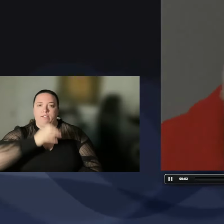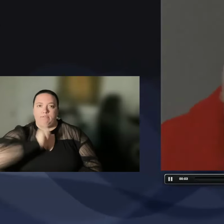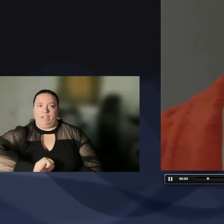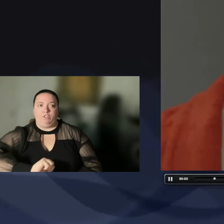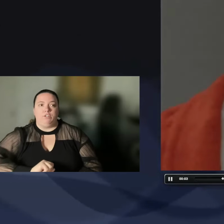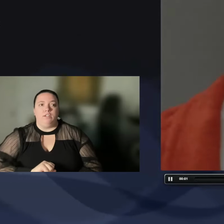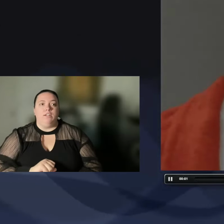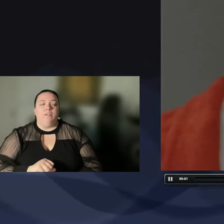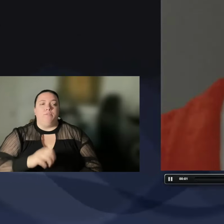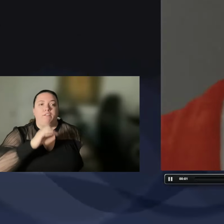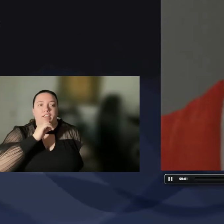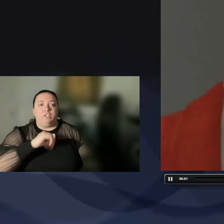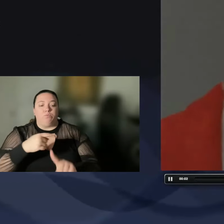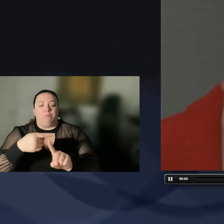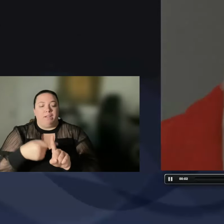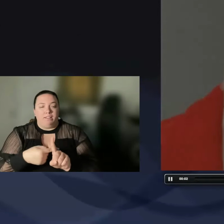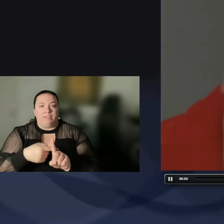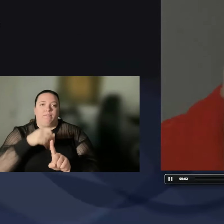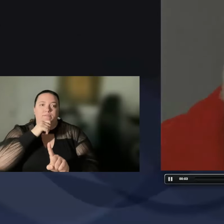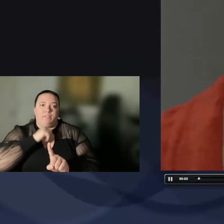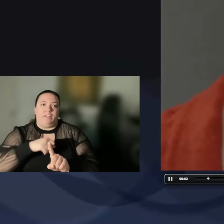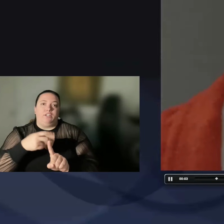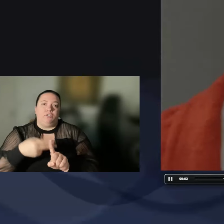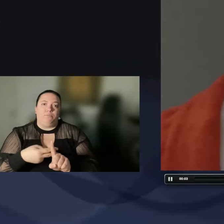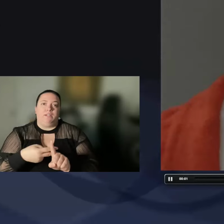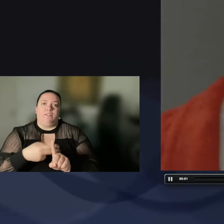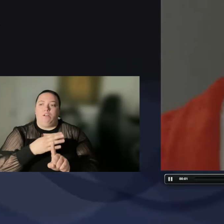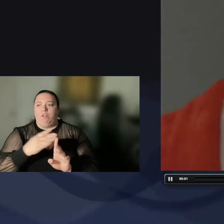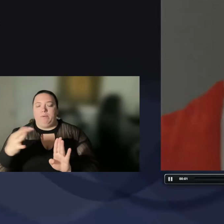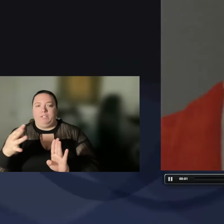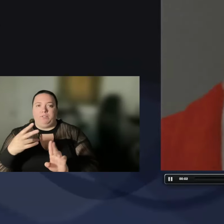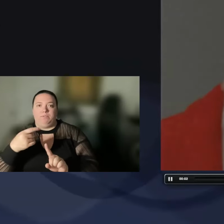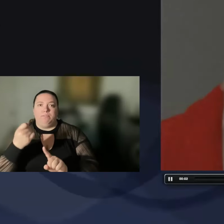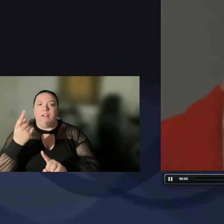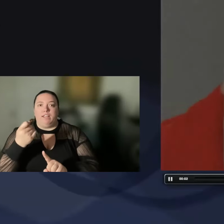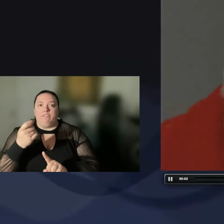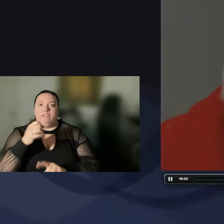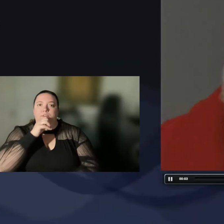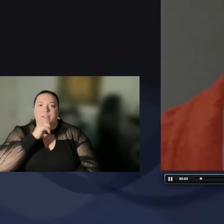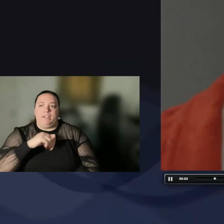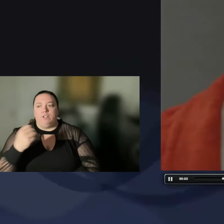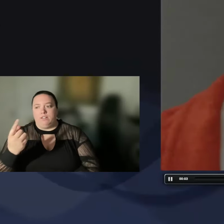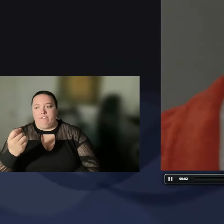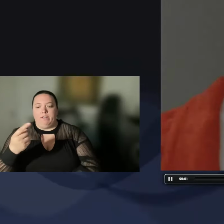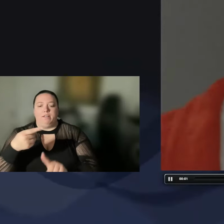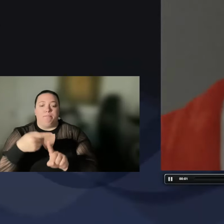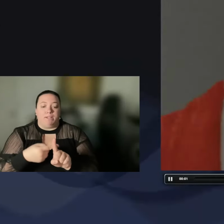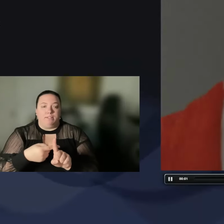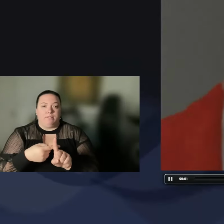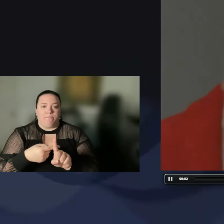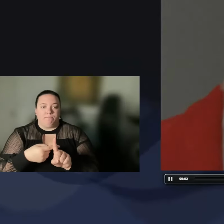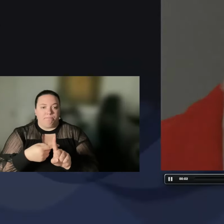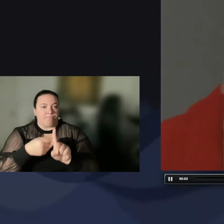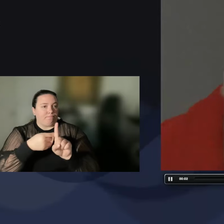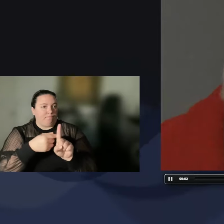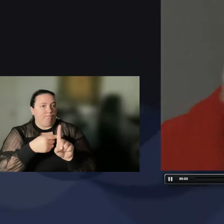straight down age. We have ages 1 month, age 2 months, all the way to 11. So age 11